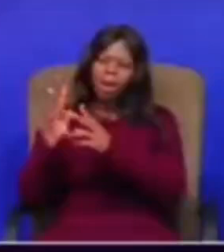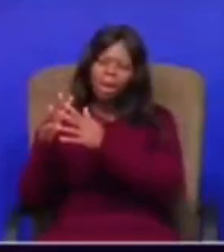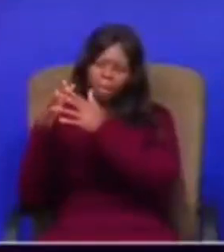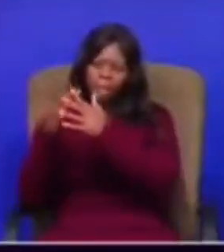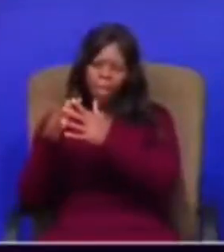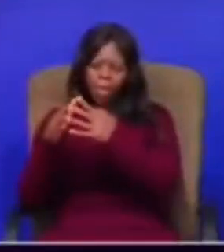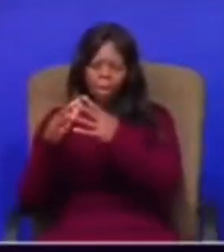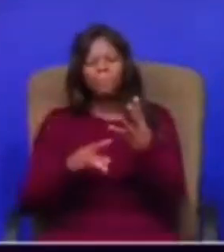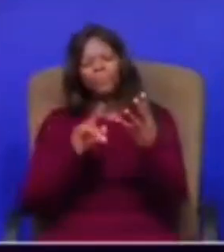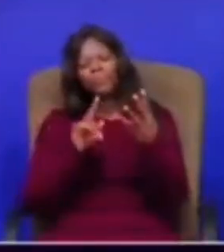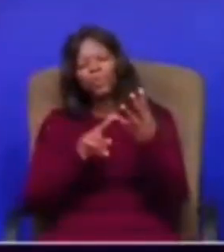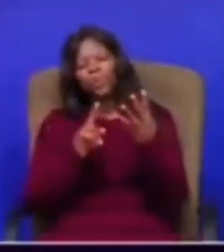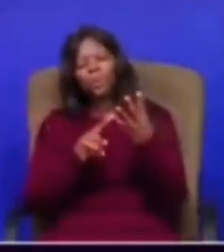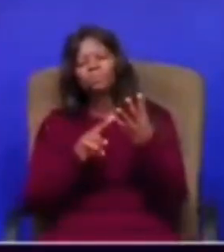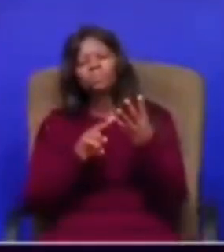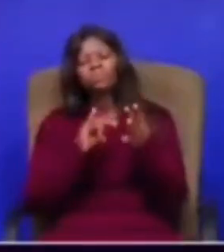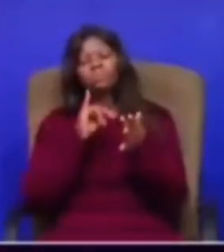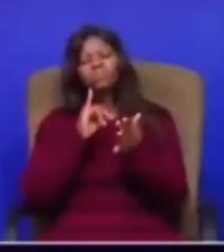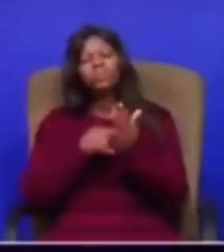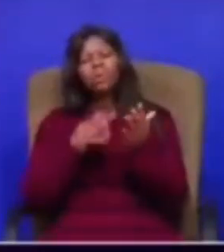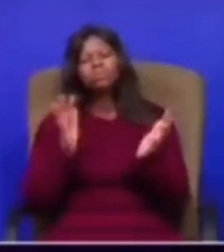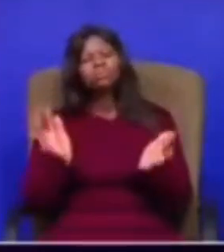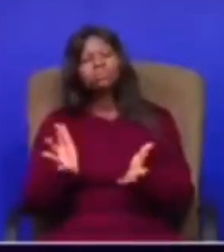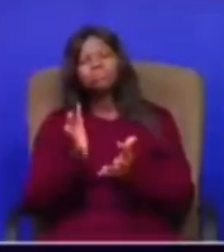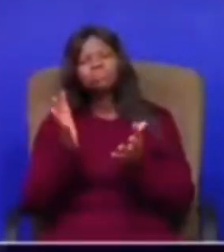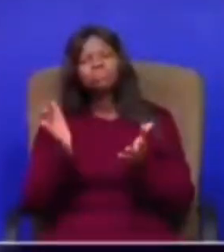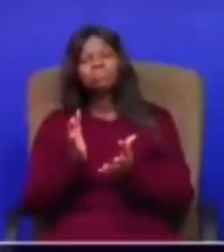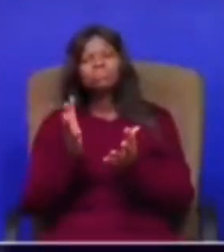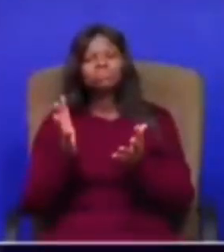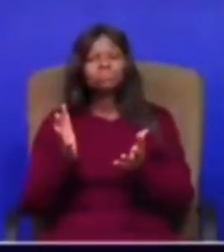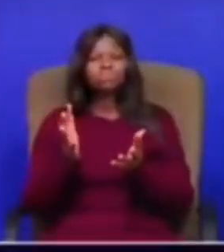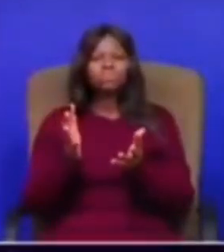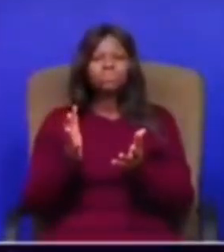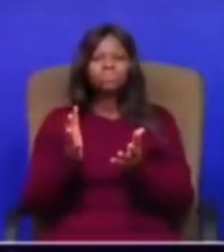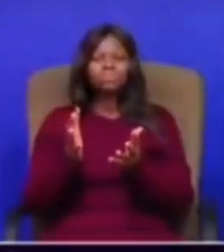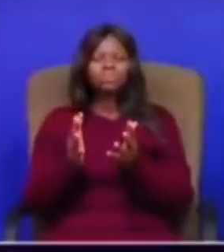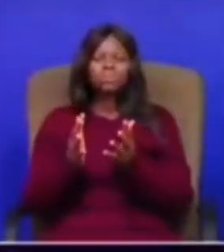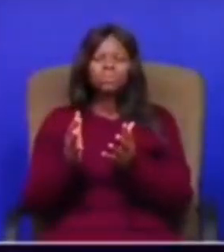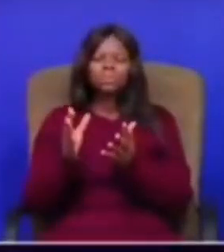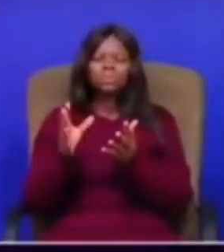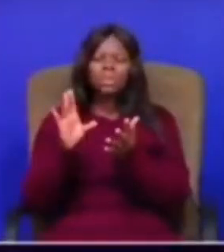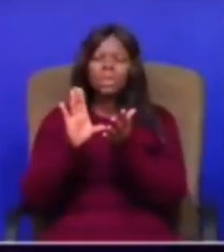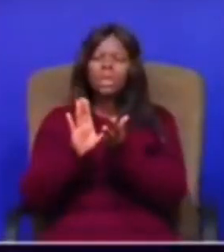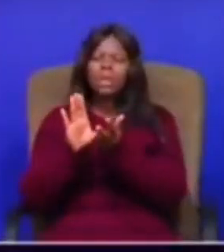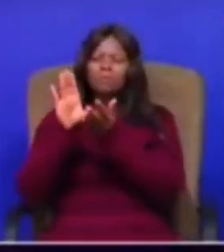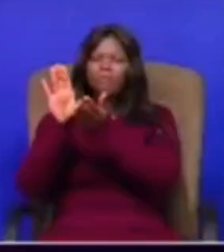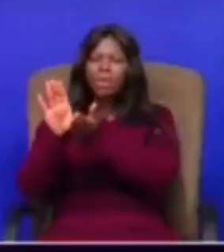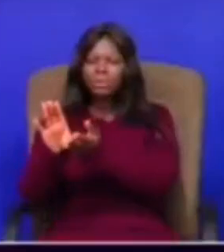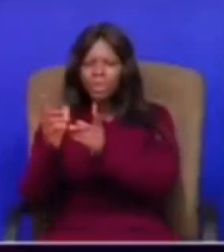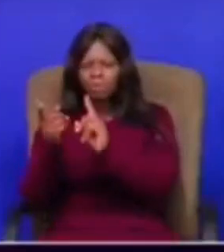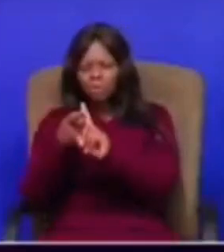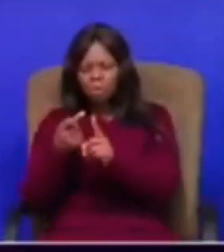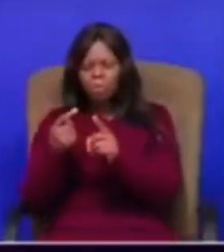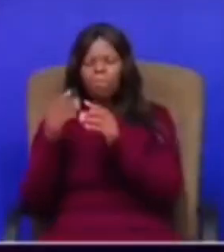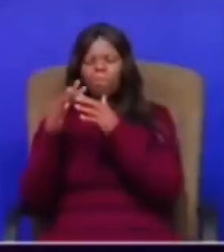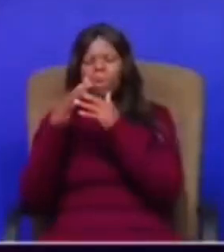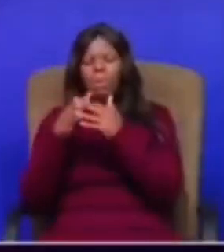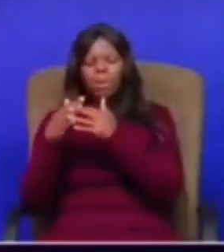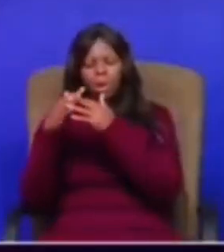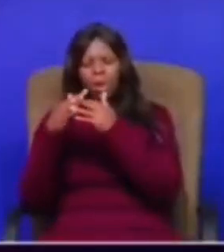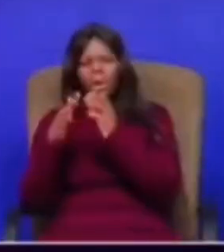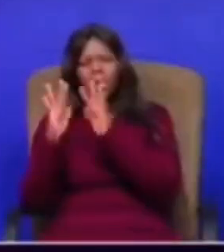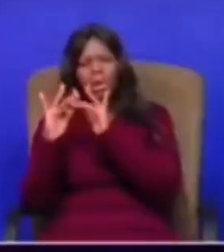be just the promotion of investment by American companies and South African